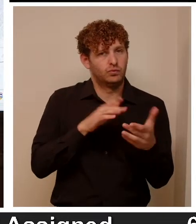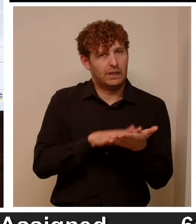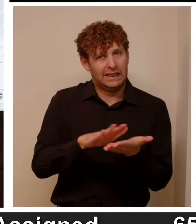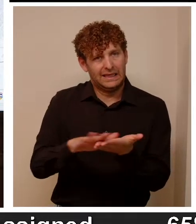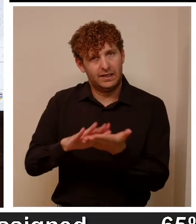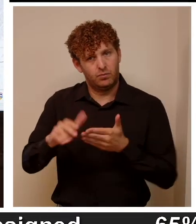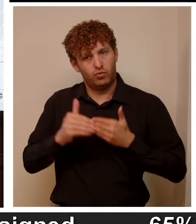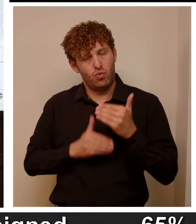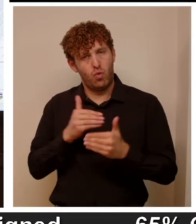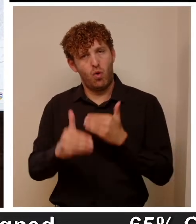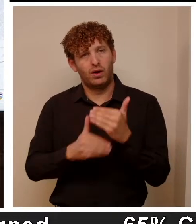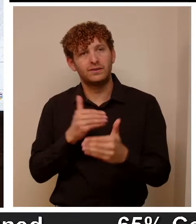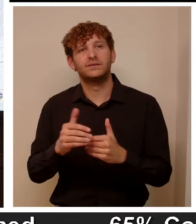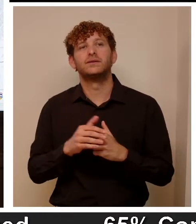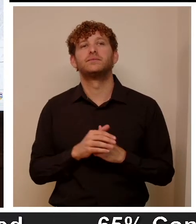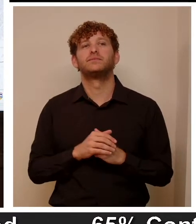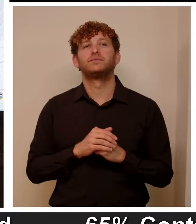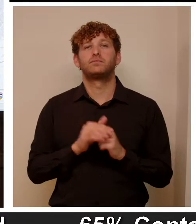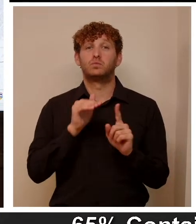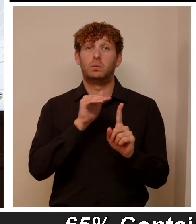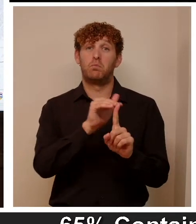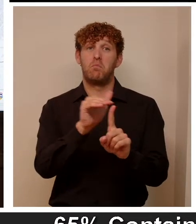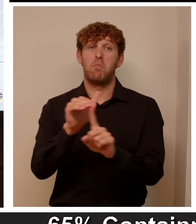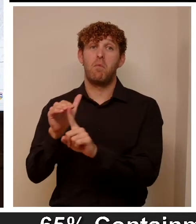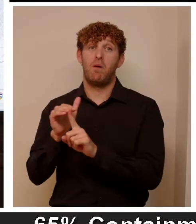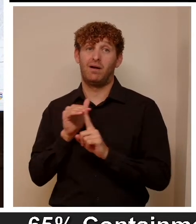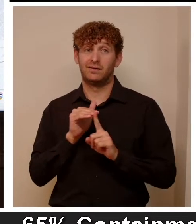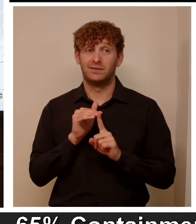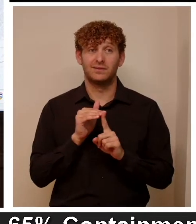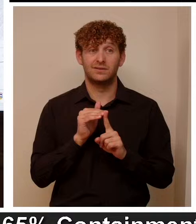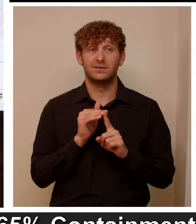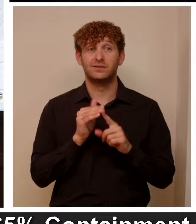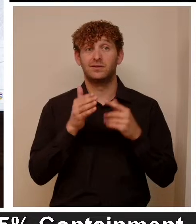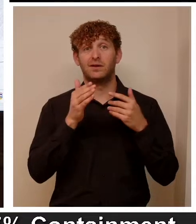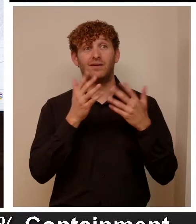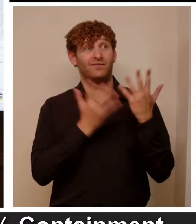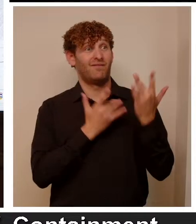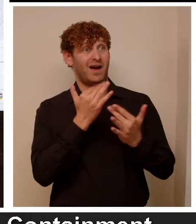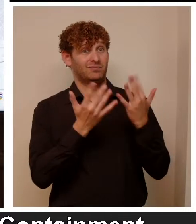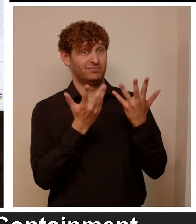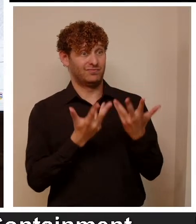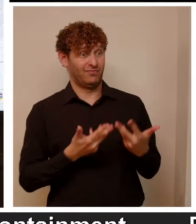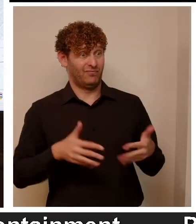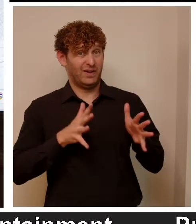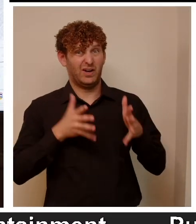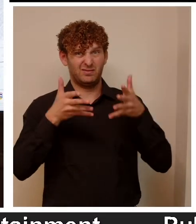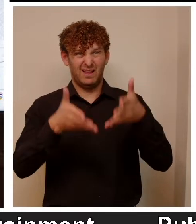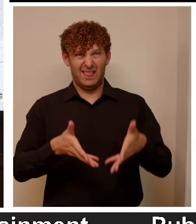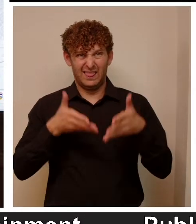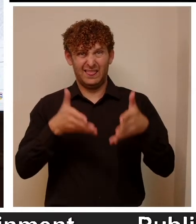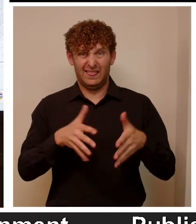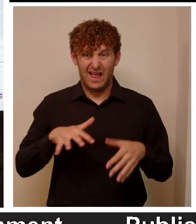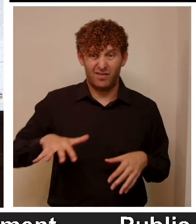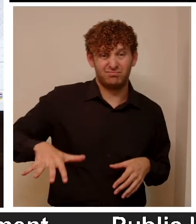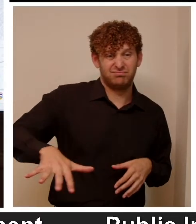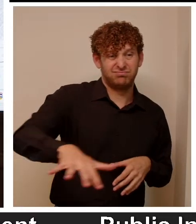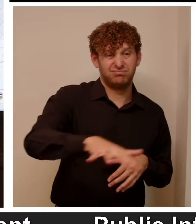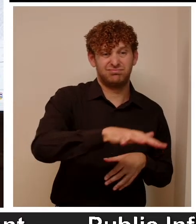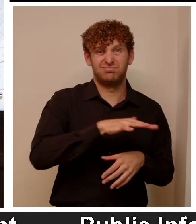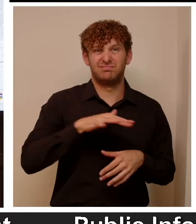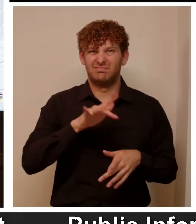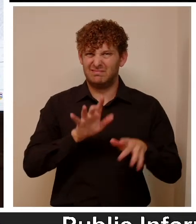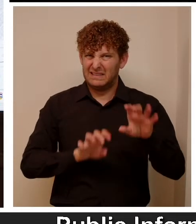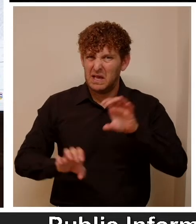As a reminder, post-fire house debris can contain toxic materials like asbestos, lead, mercury, and other